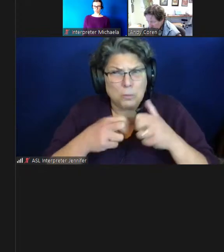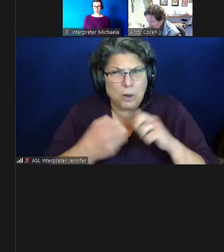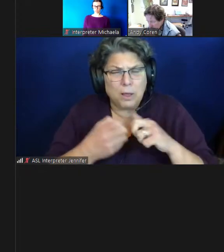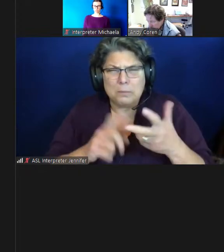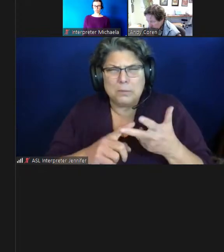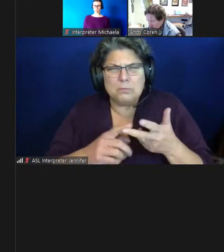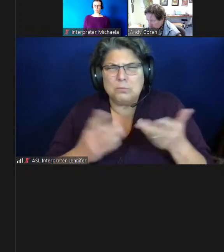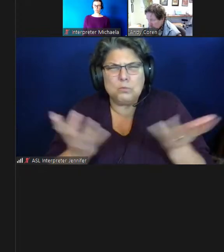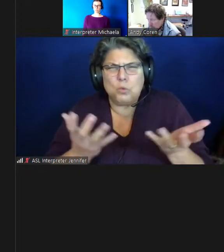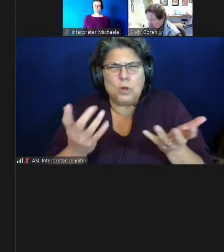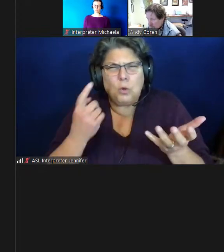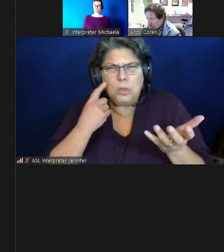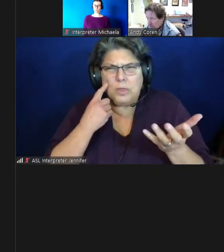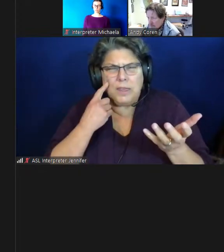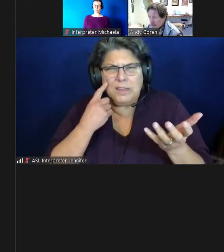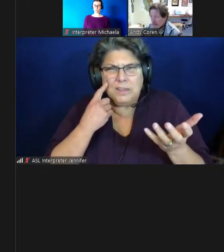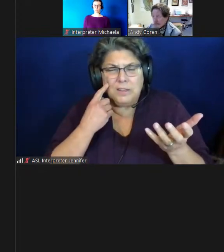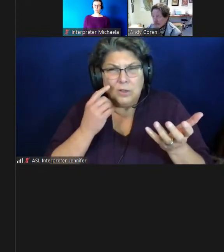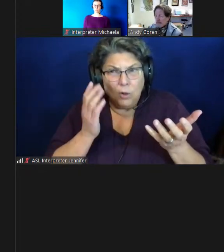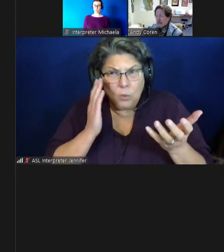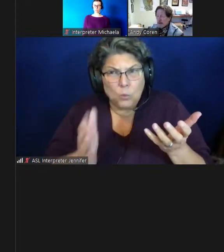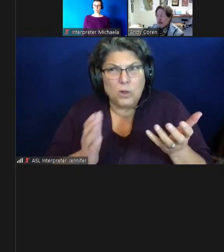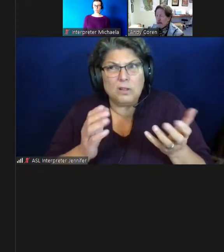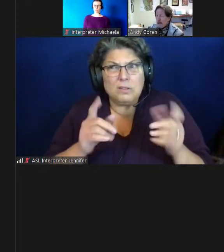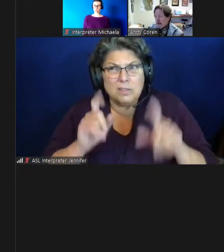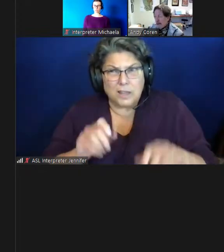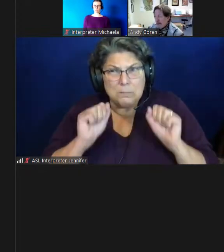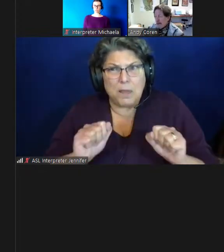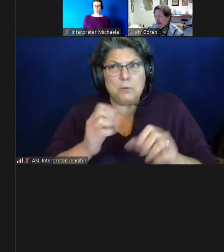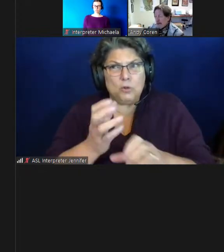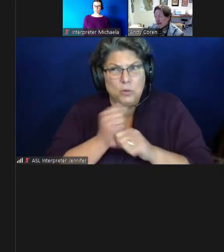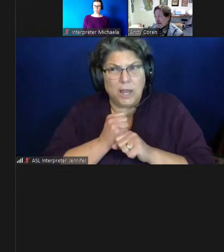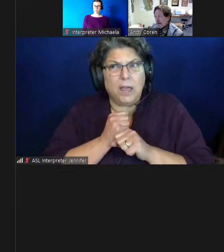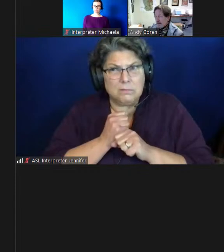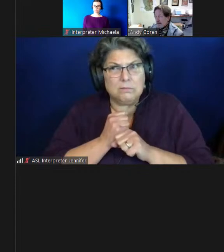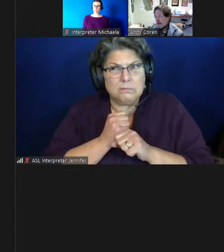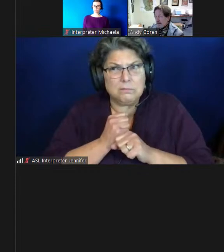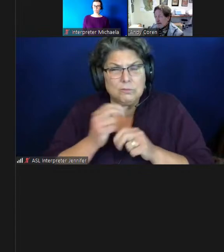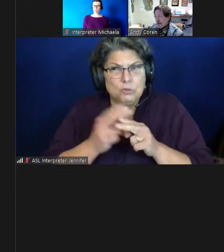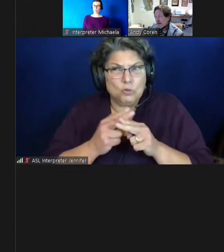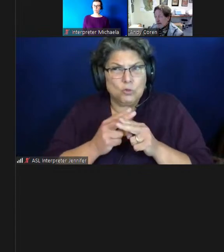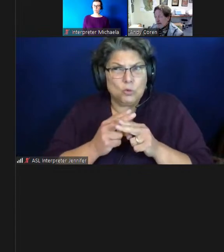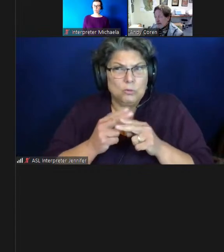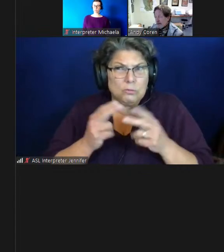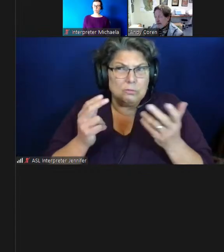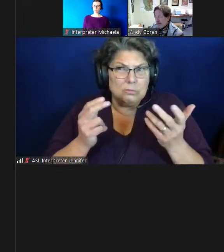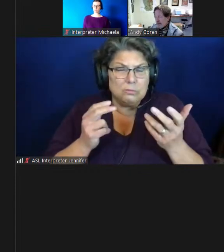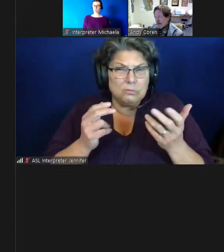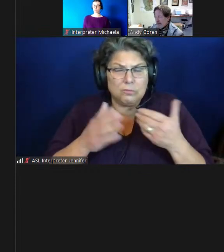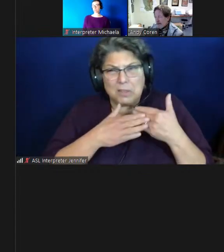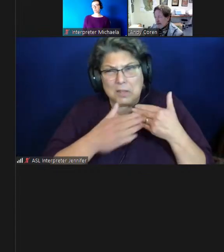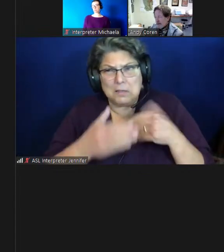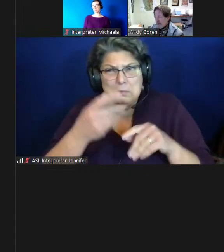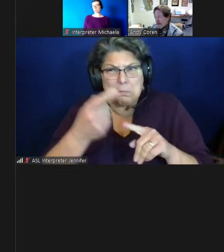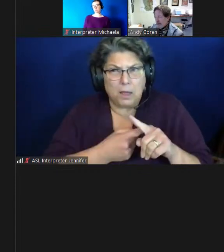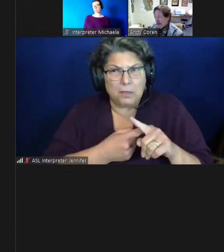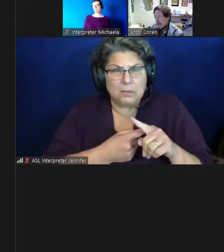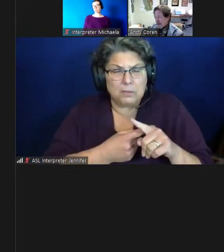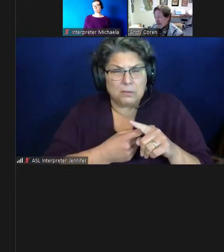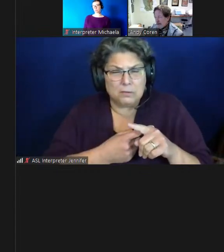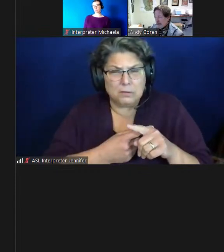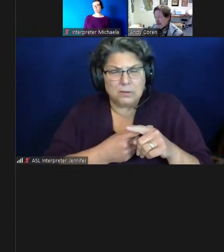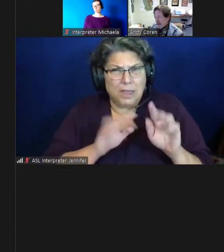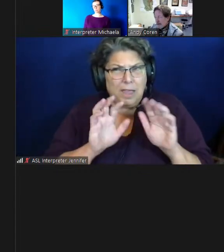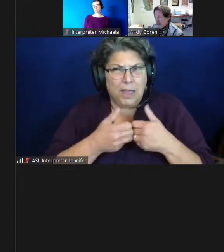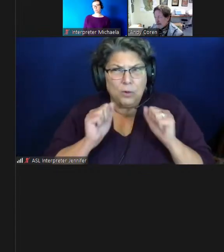you anticipate the availability of tests locally going over the next month or so, and what people can do